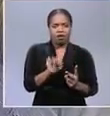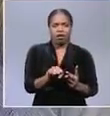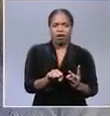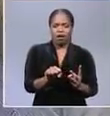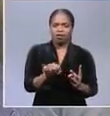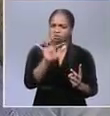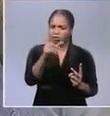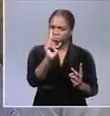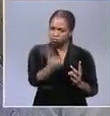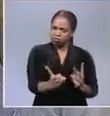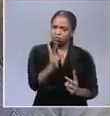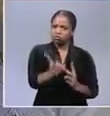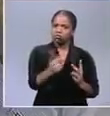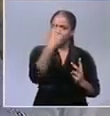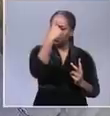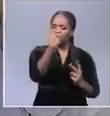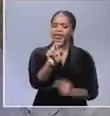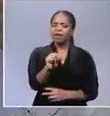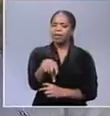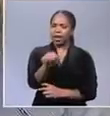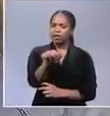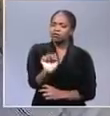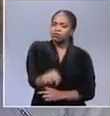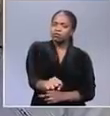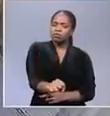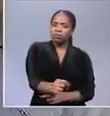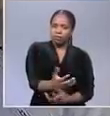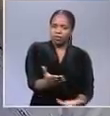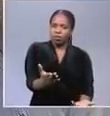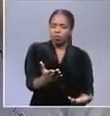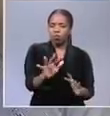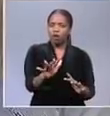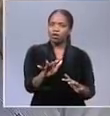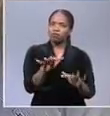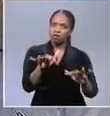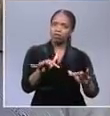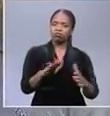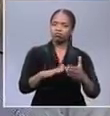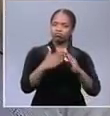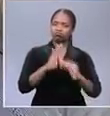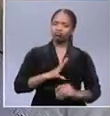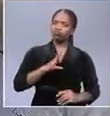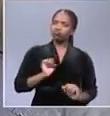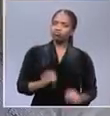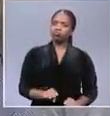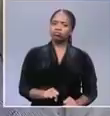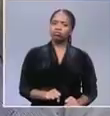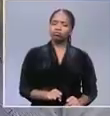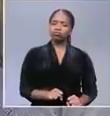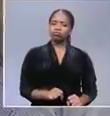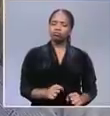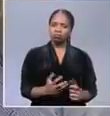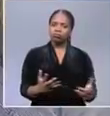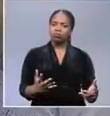to be able to, rebuild the public's confidence, allow for a return,